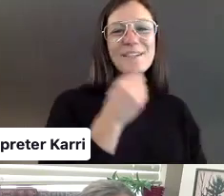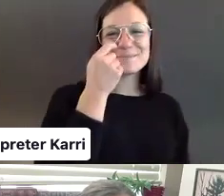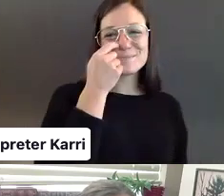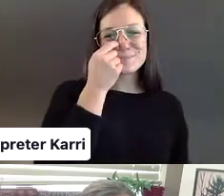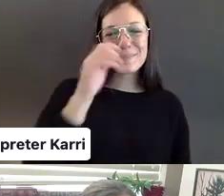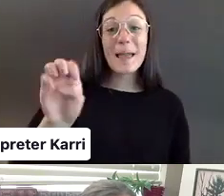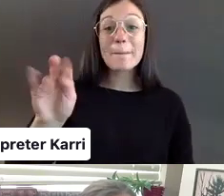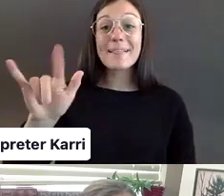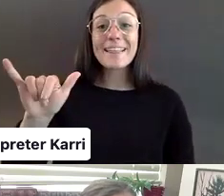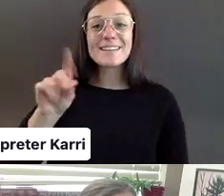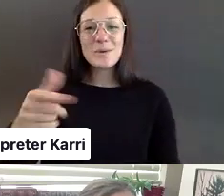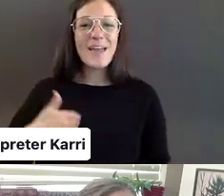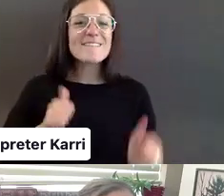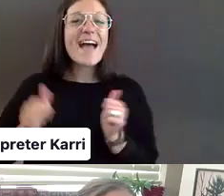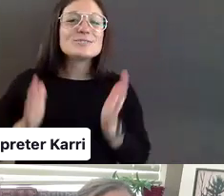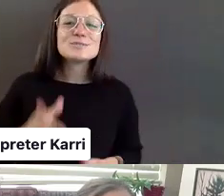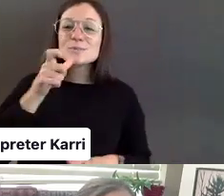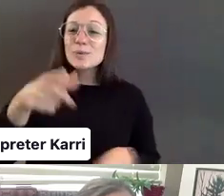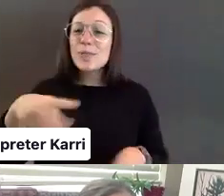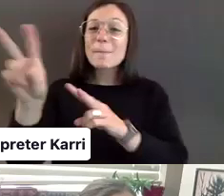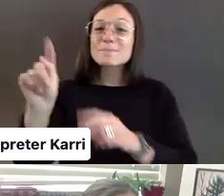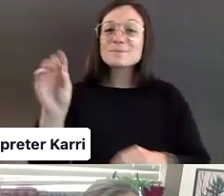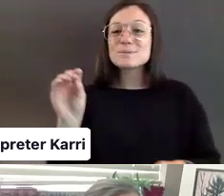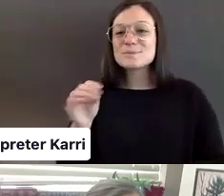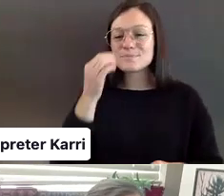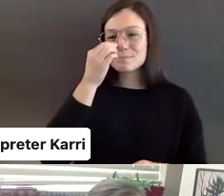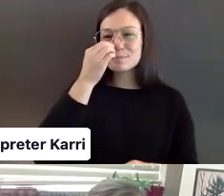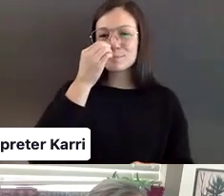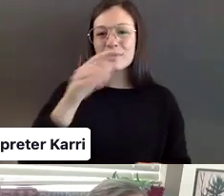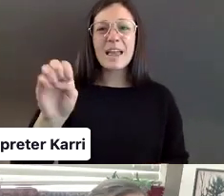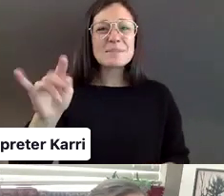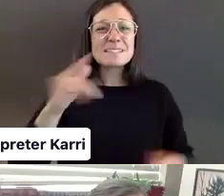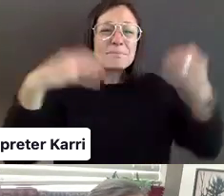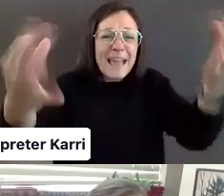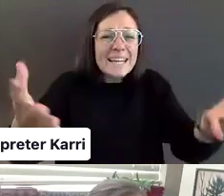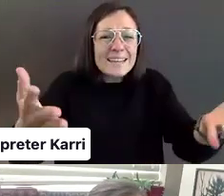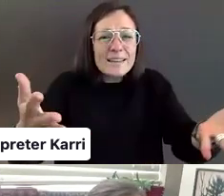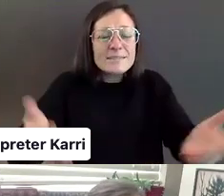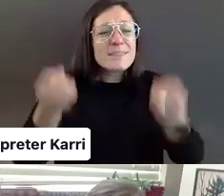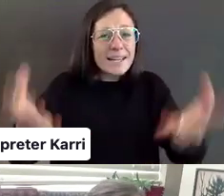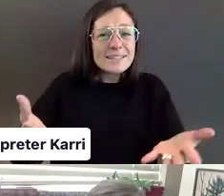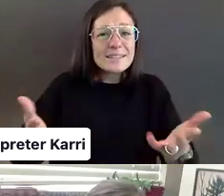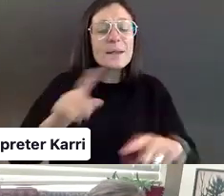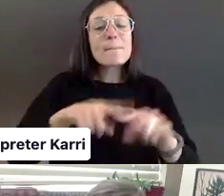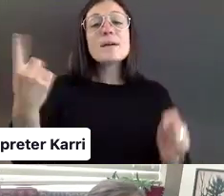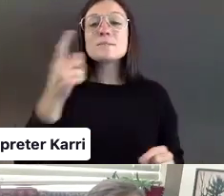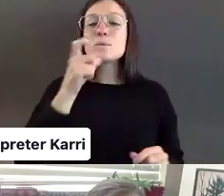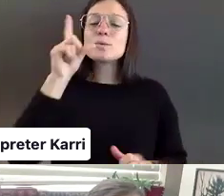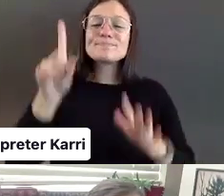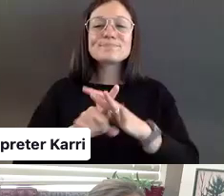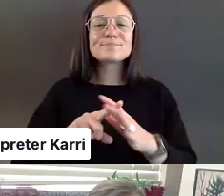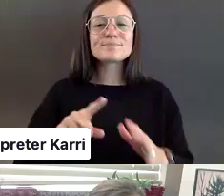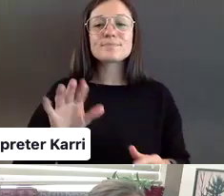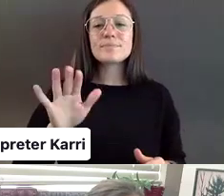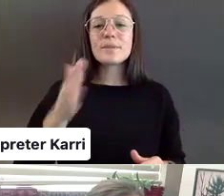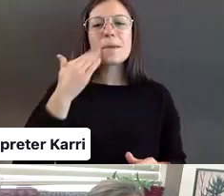Emily, do you have an actress that you looked up to Oh growing my up? gosh, a ton. Yeah. But somebody who just came to mind who,